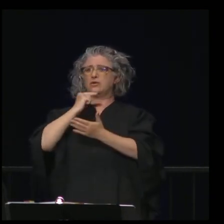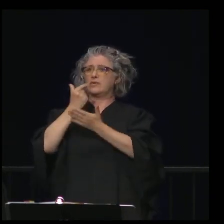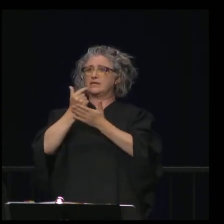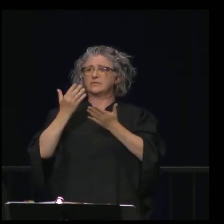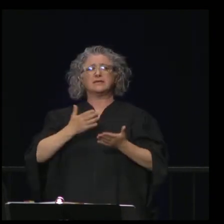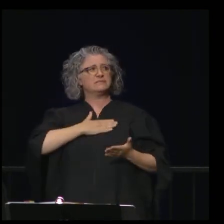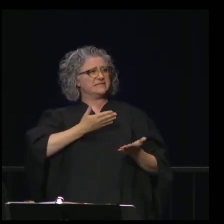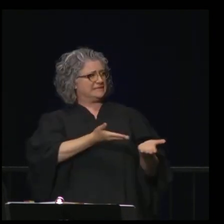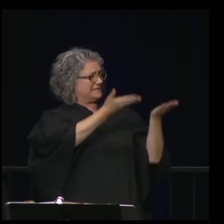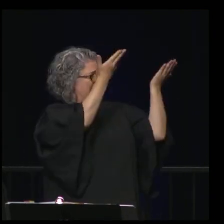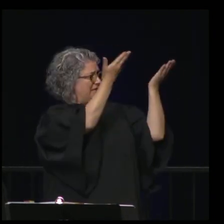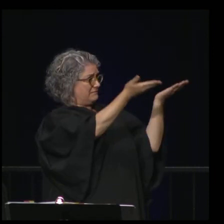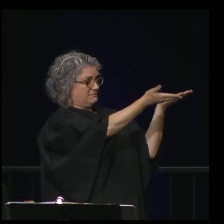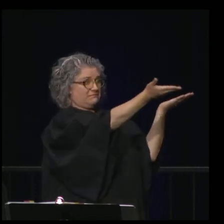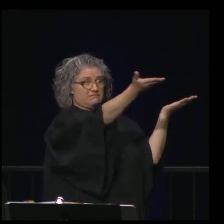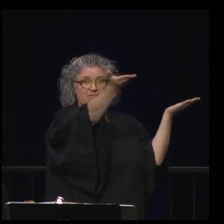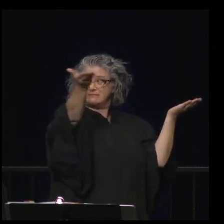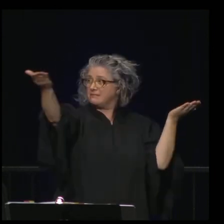to please stand up.